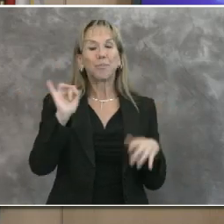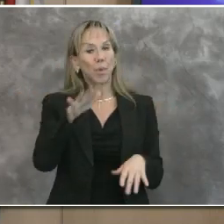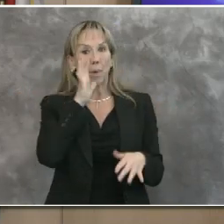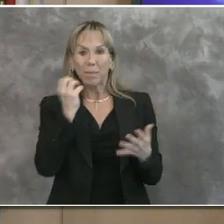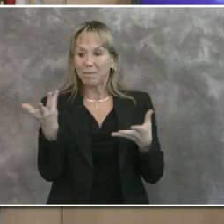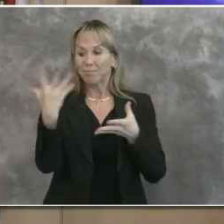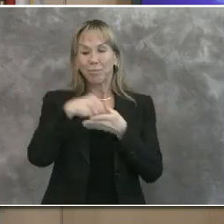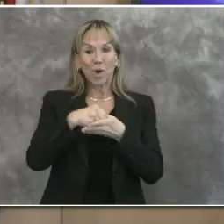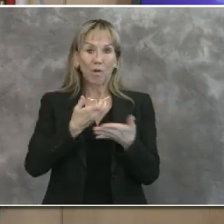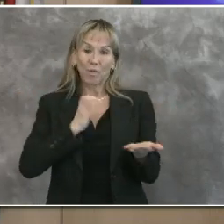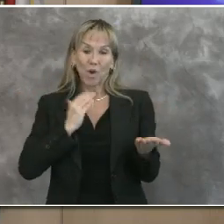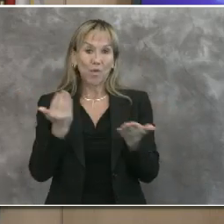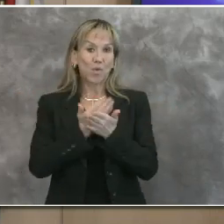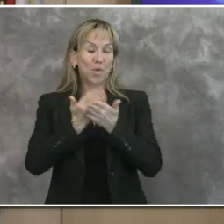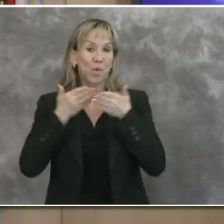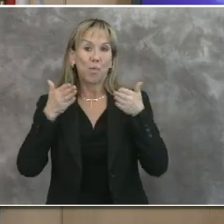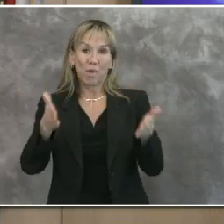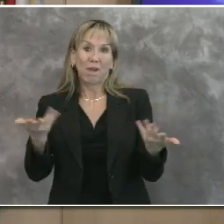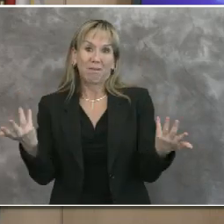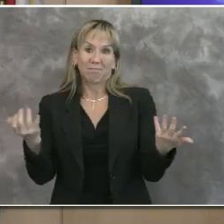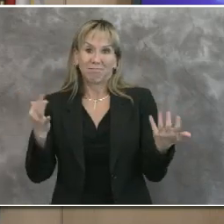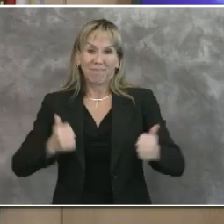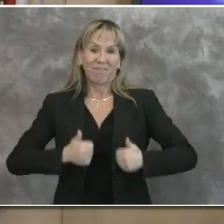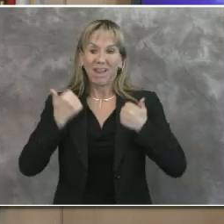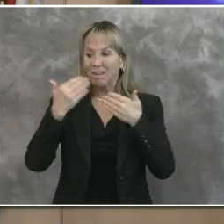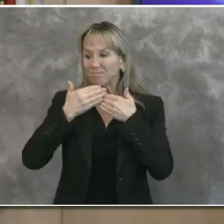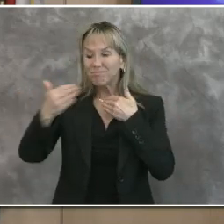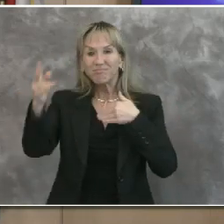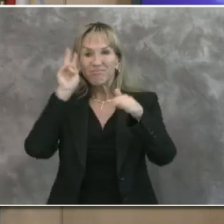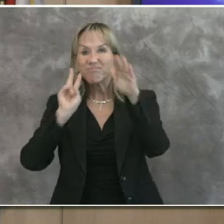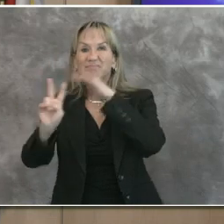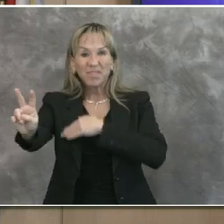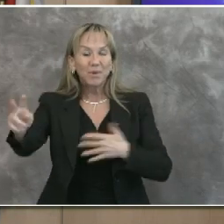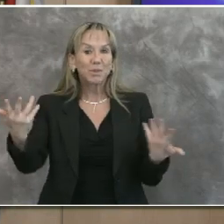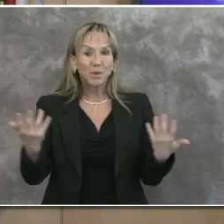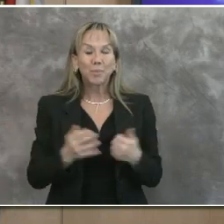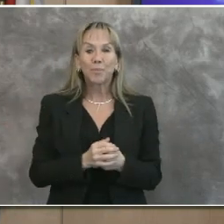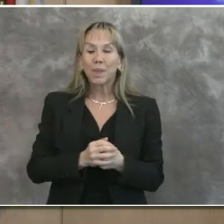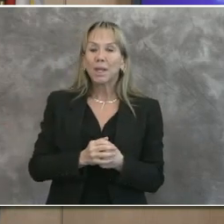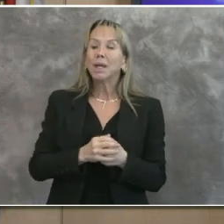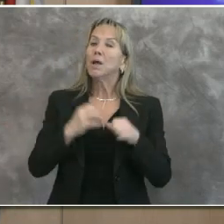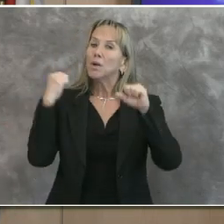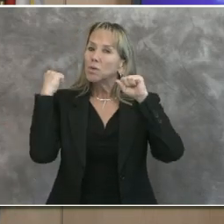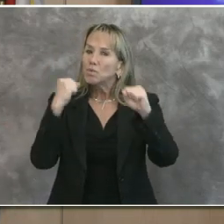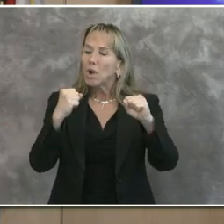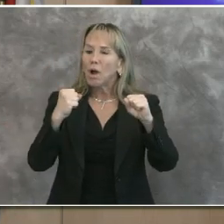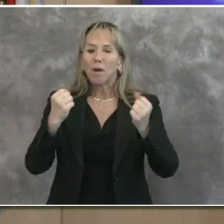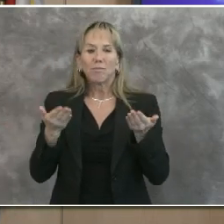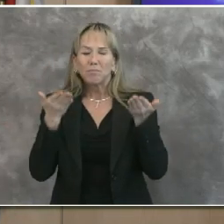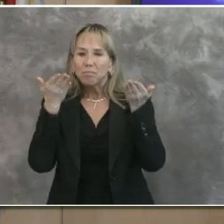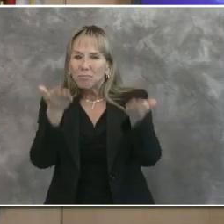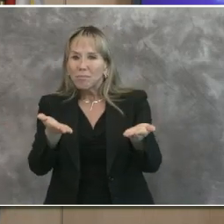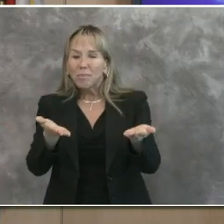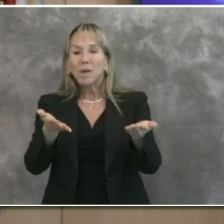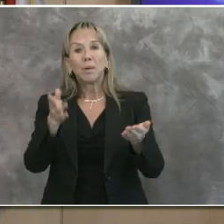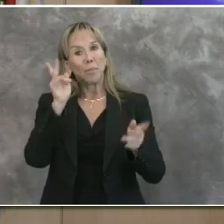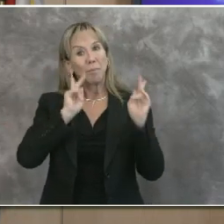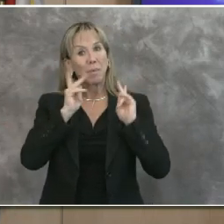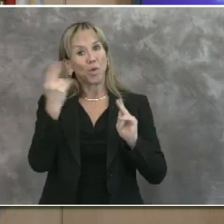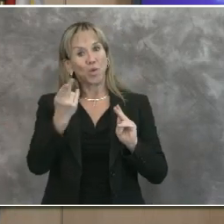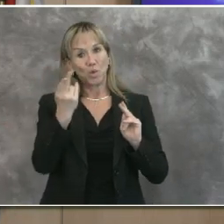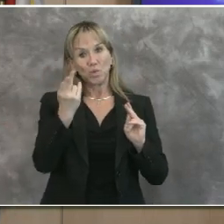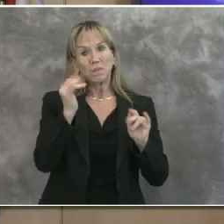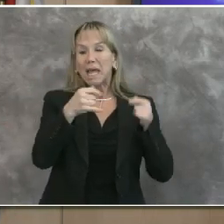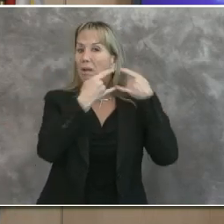be a part of our way of life moving forward for the foreseeable future. We'd had a strong recommendation that individuals utilize a face covering when you